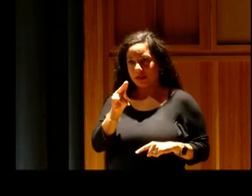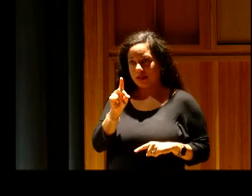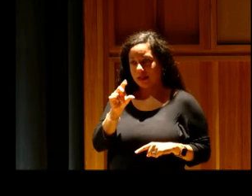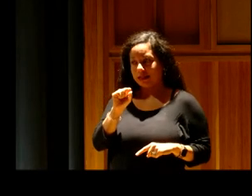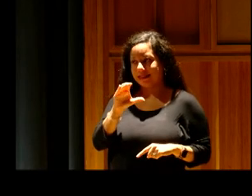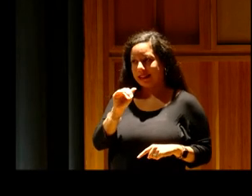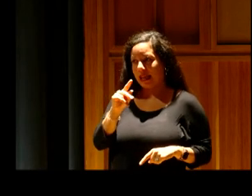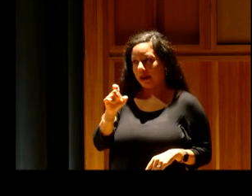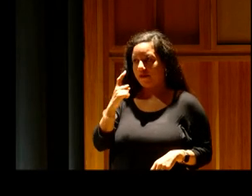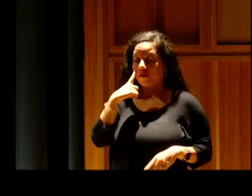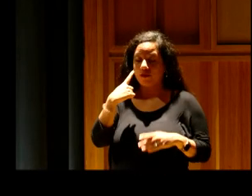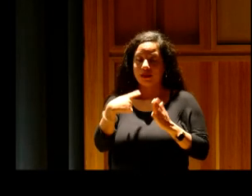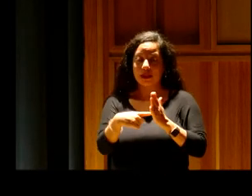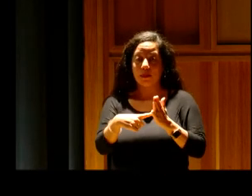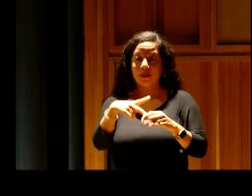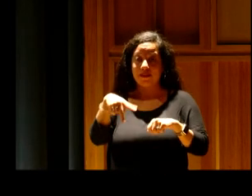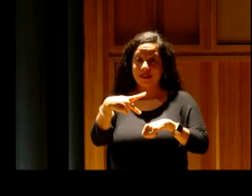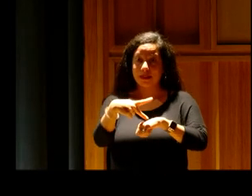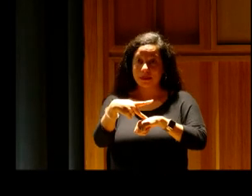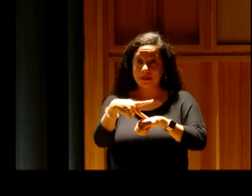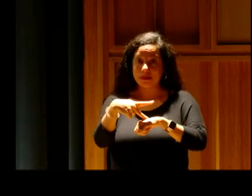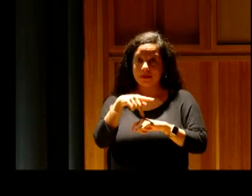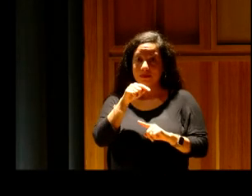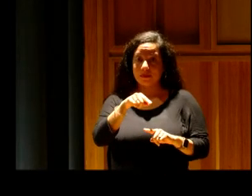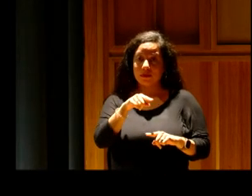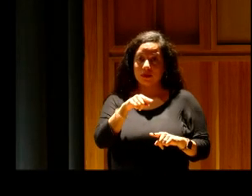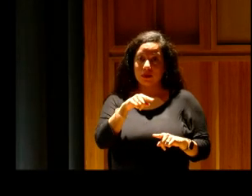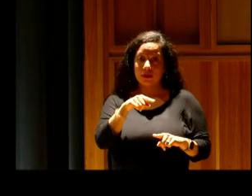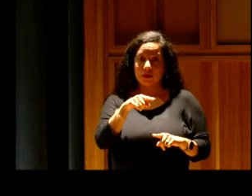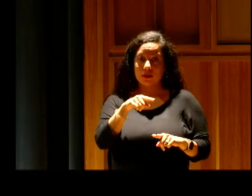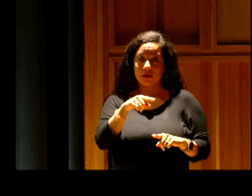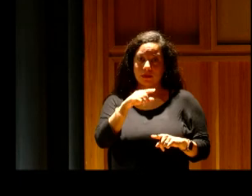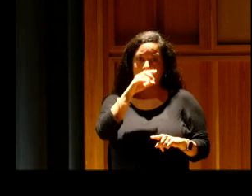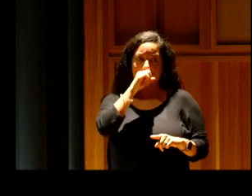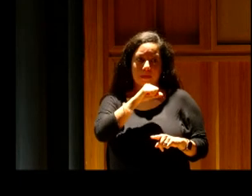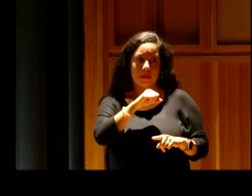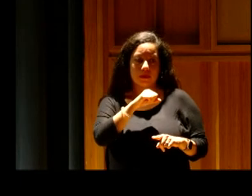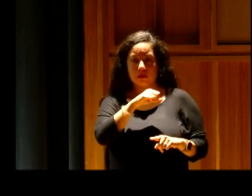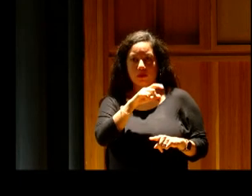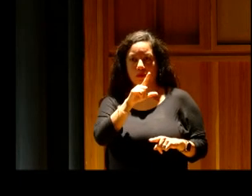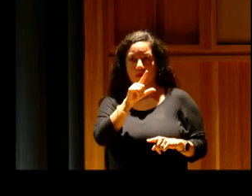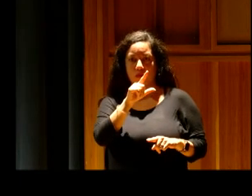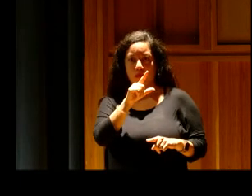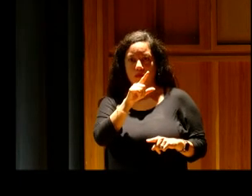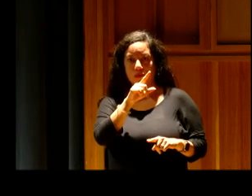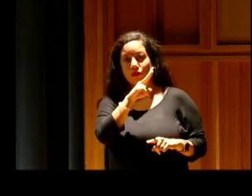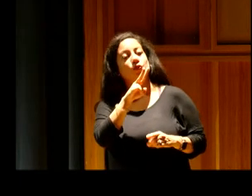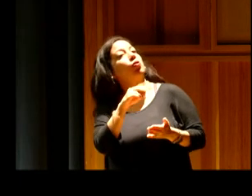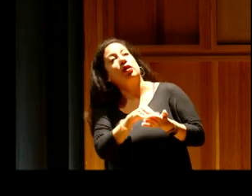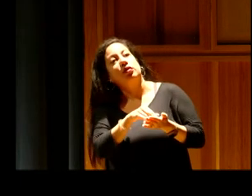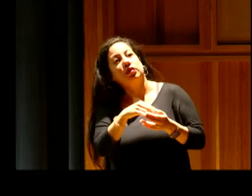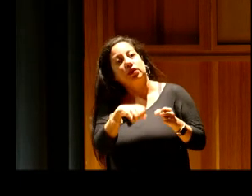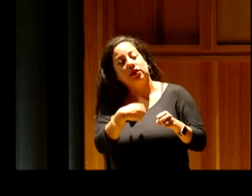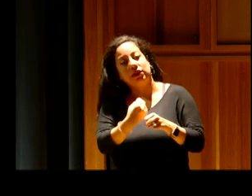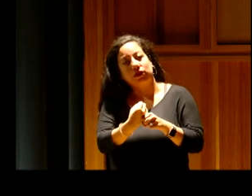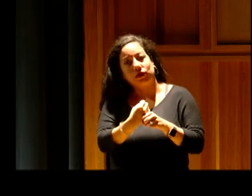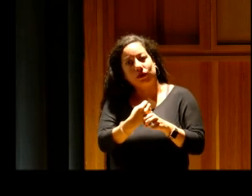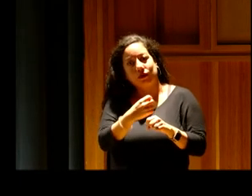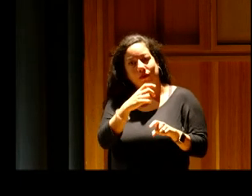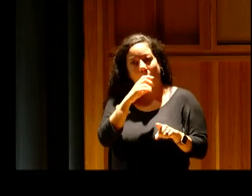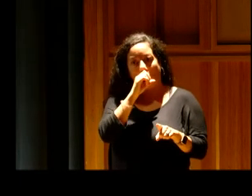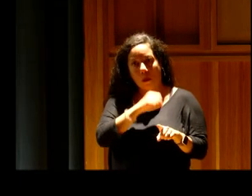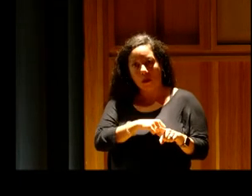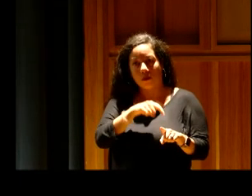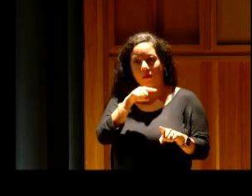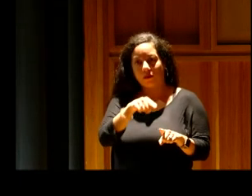For example, in the Philippines, the 2,000-year-old cultural landscape formed by the Ifugu Rice Terrace